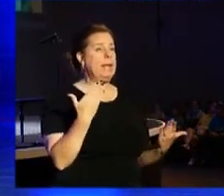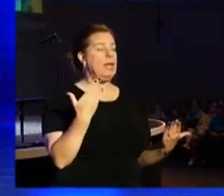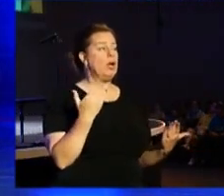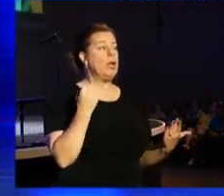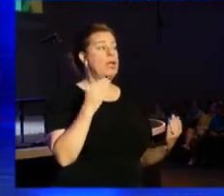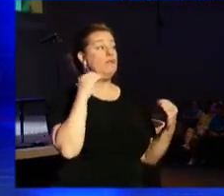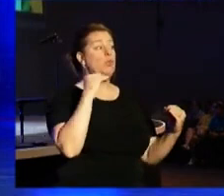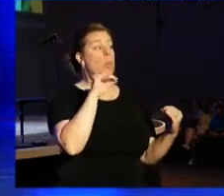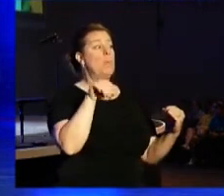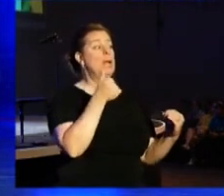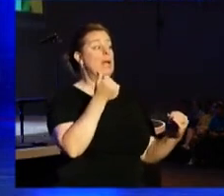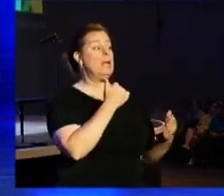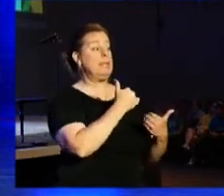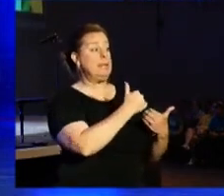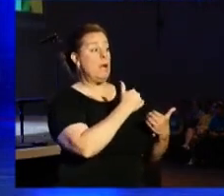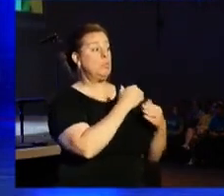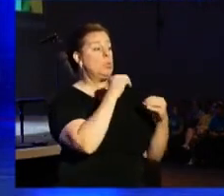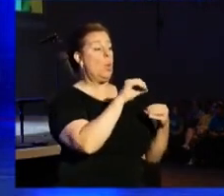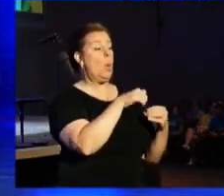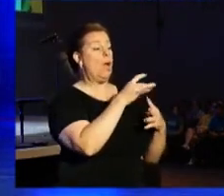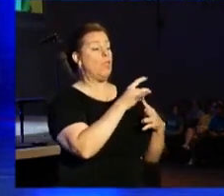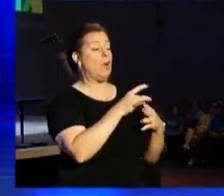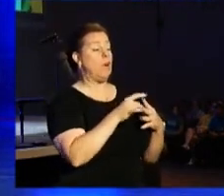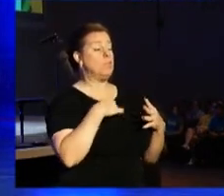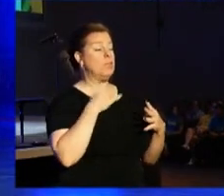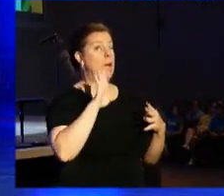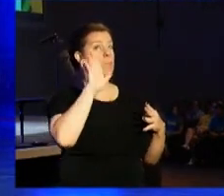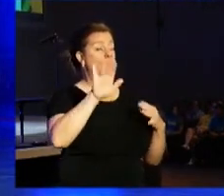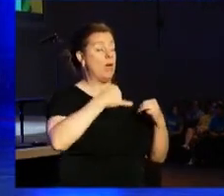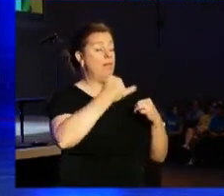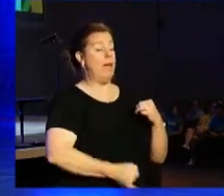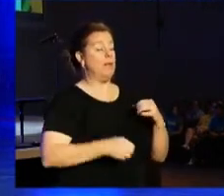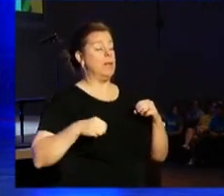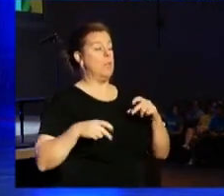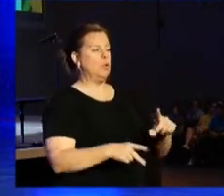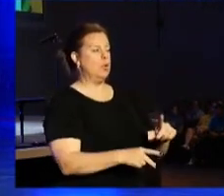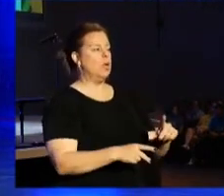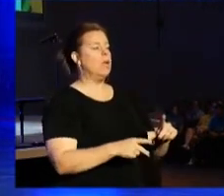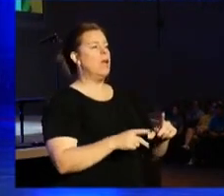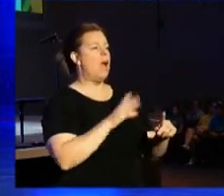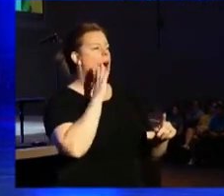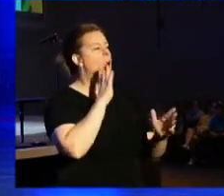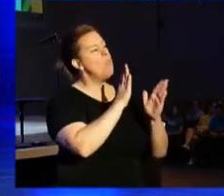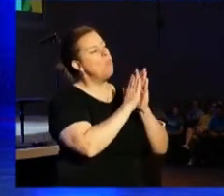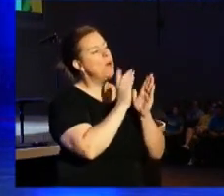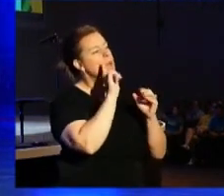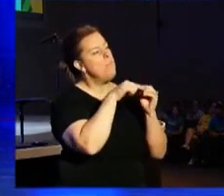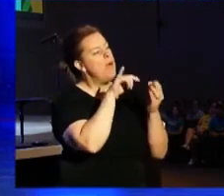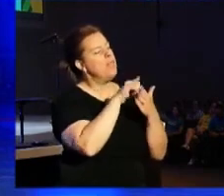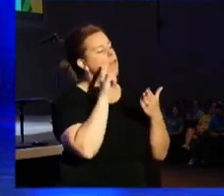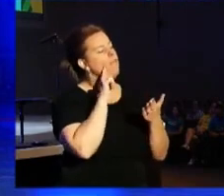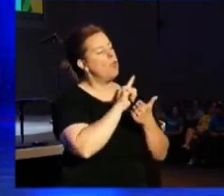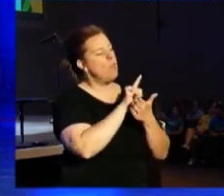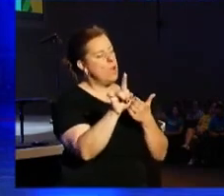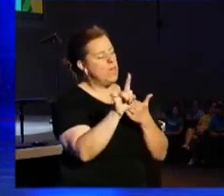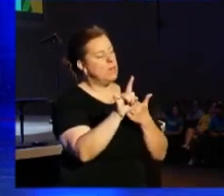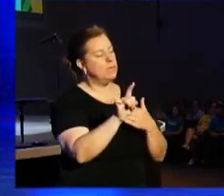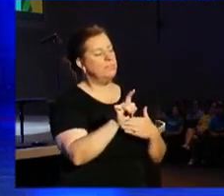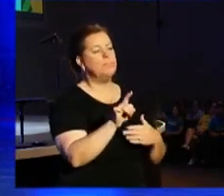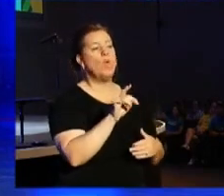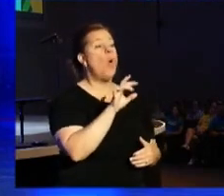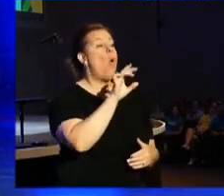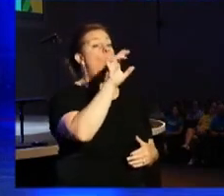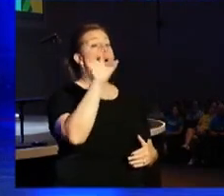and there's no other options, and I'm your last resort, God, then I'll pray about it for a week"? Or